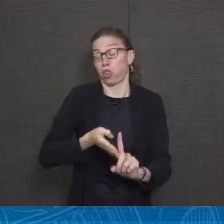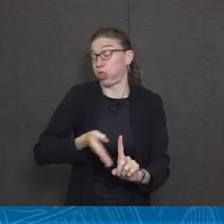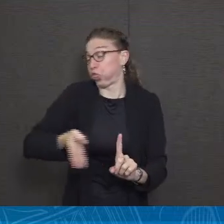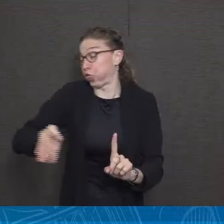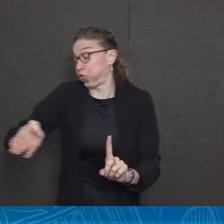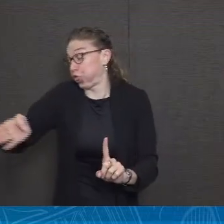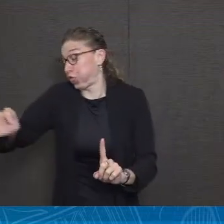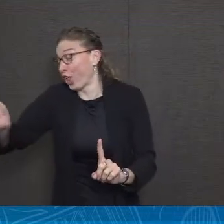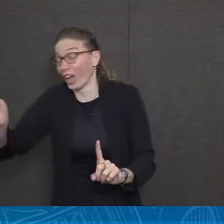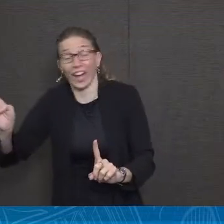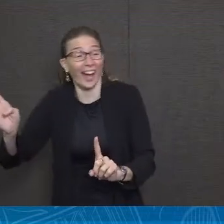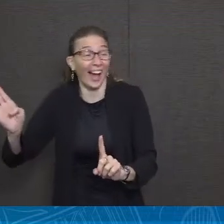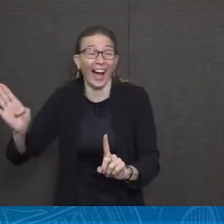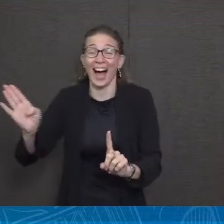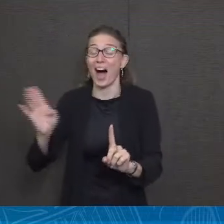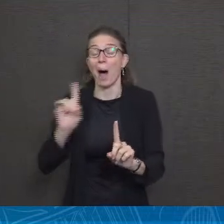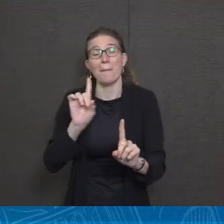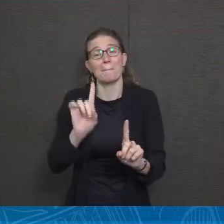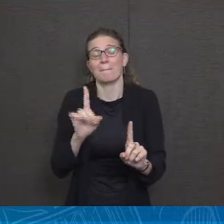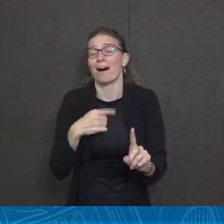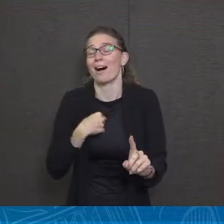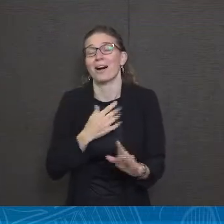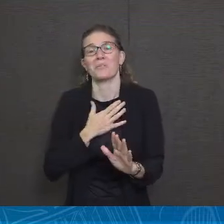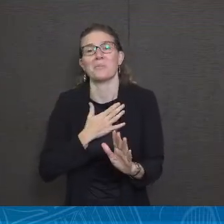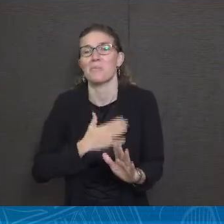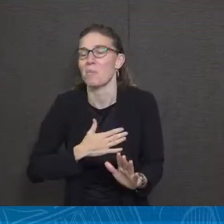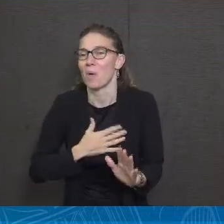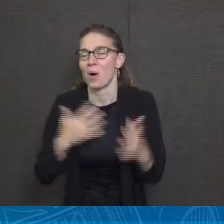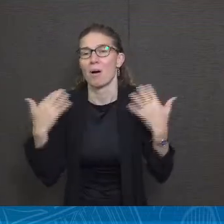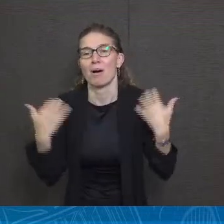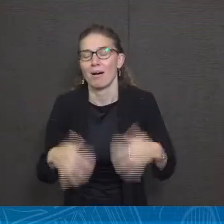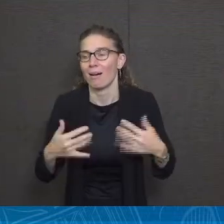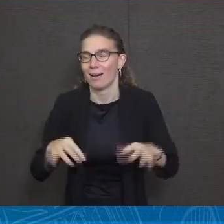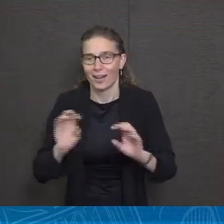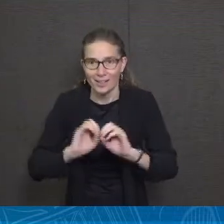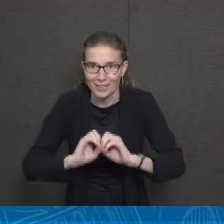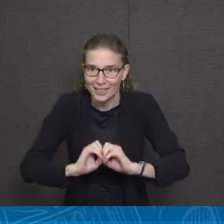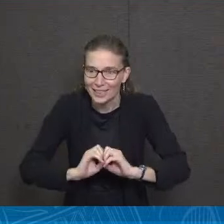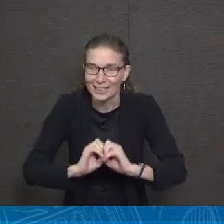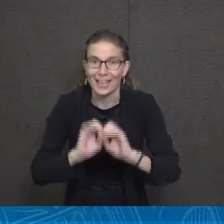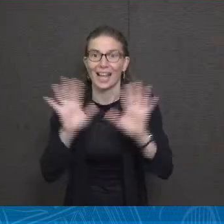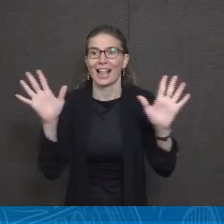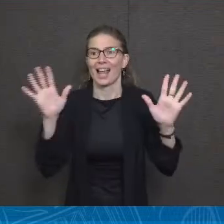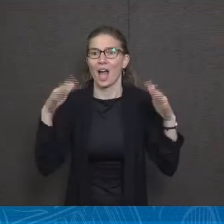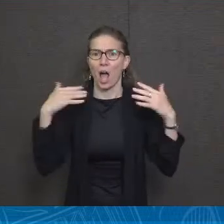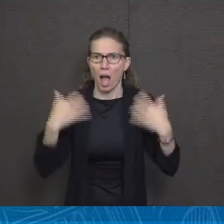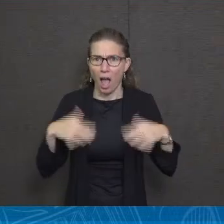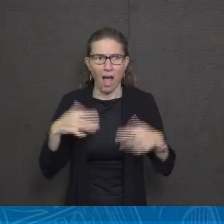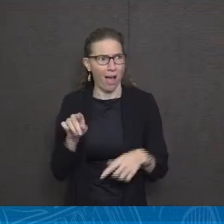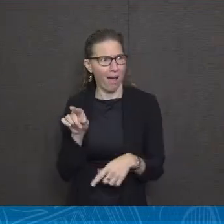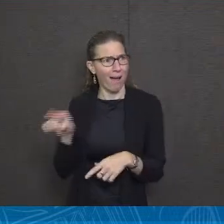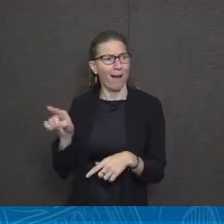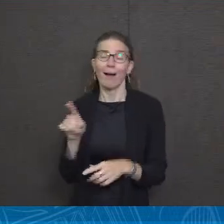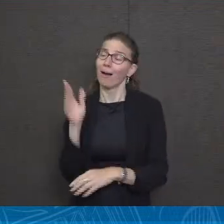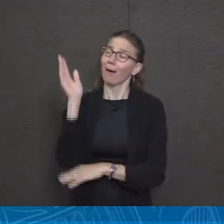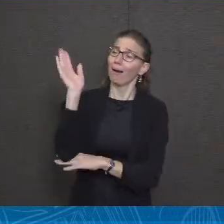really wanted to make that clear in terms of how potentially groundbreaking the draft